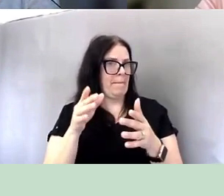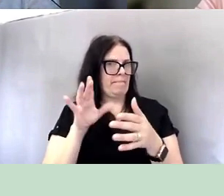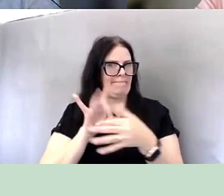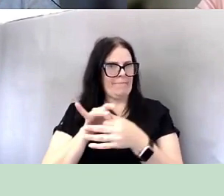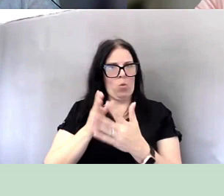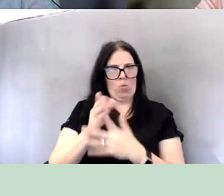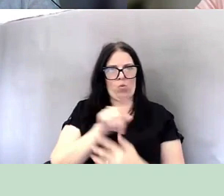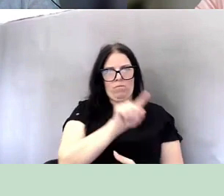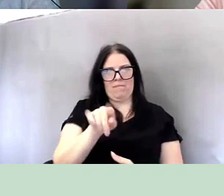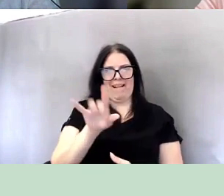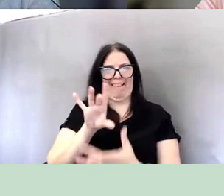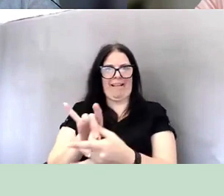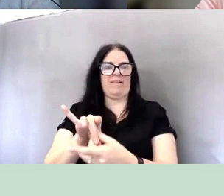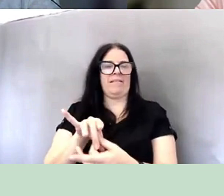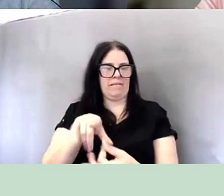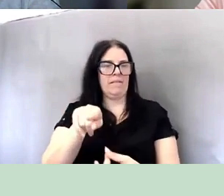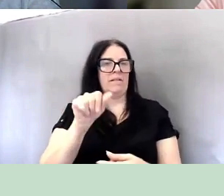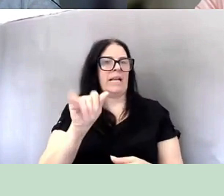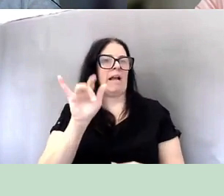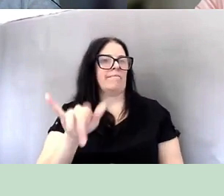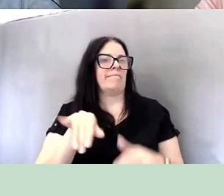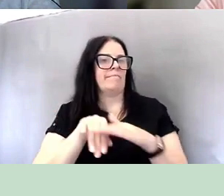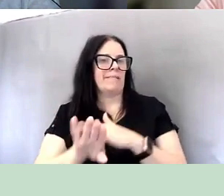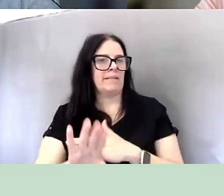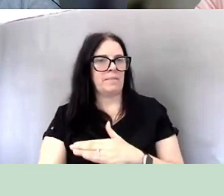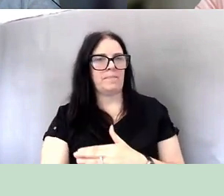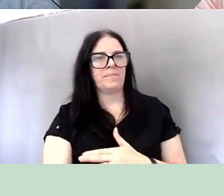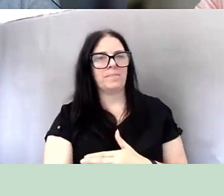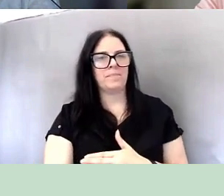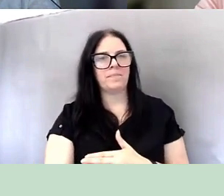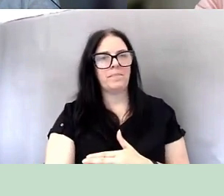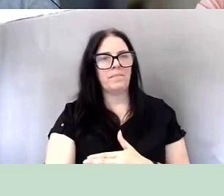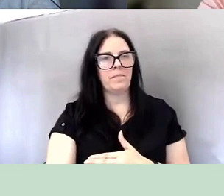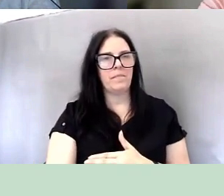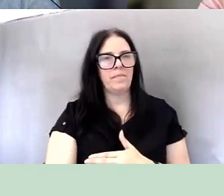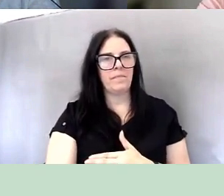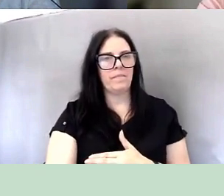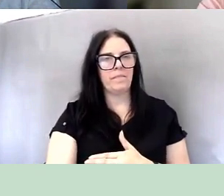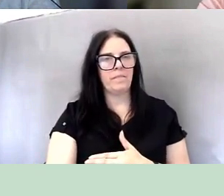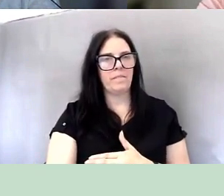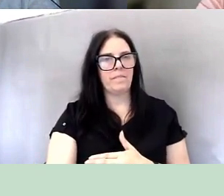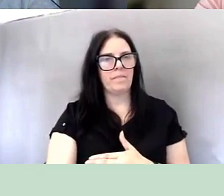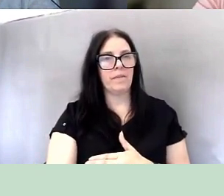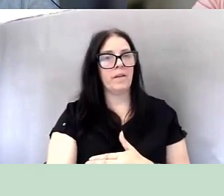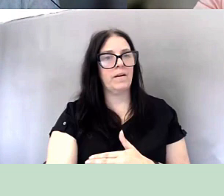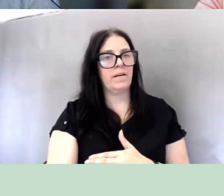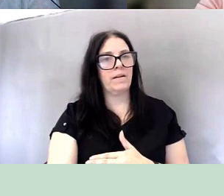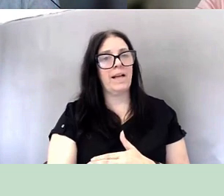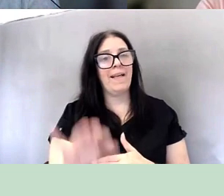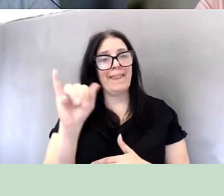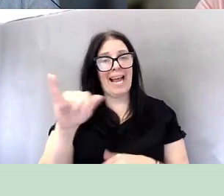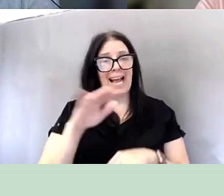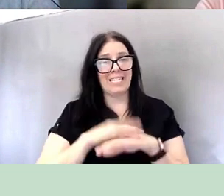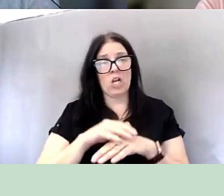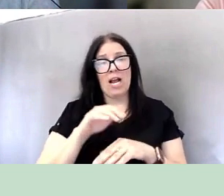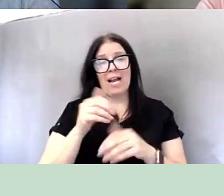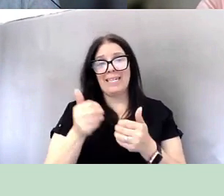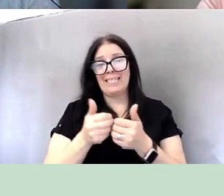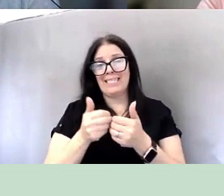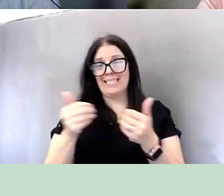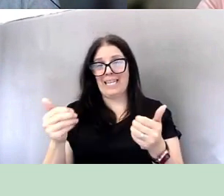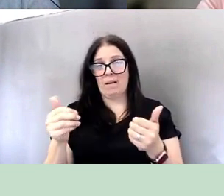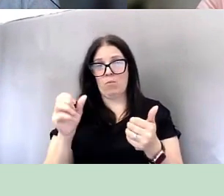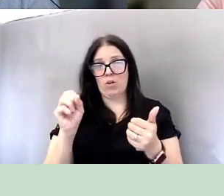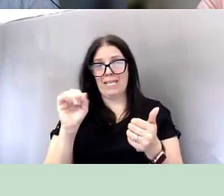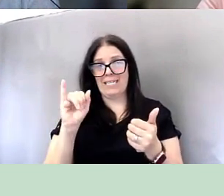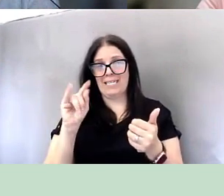And then you access the OER library, which is on a separate site. So I guess you could move